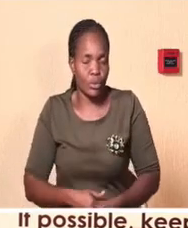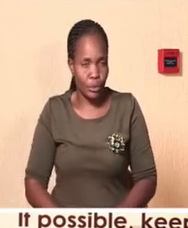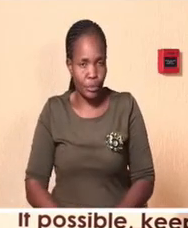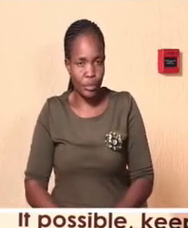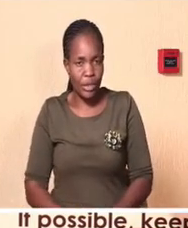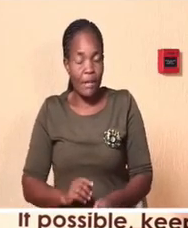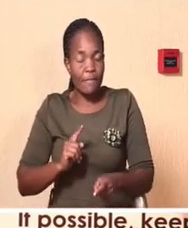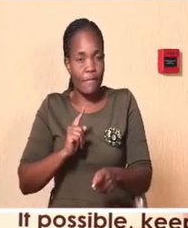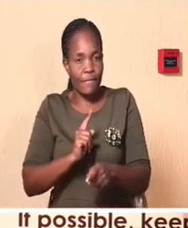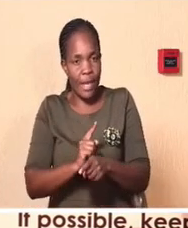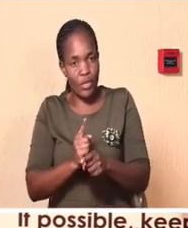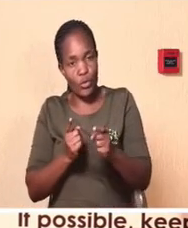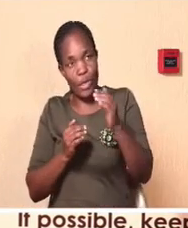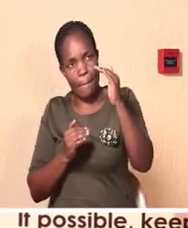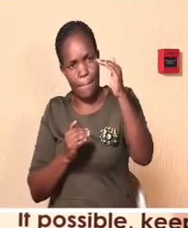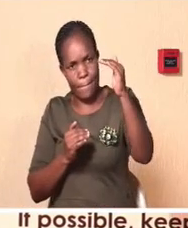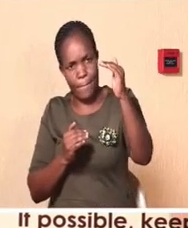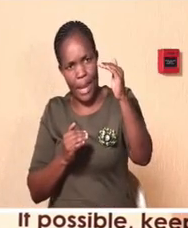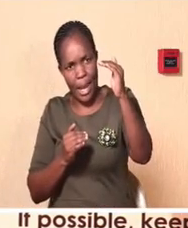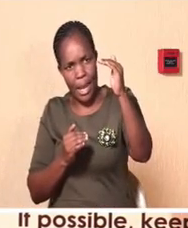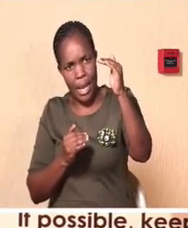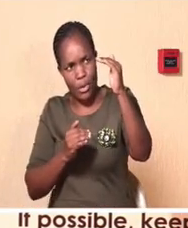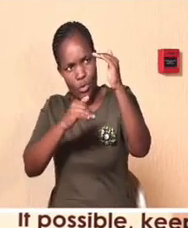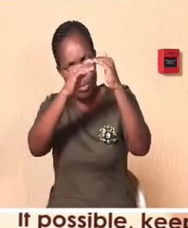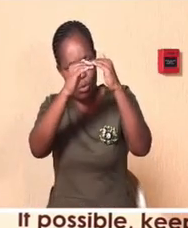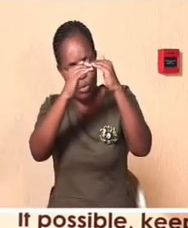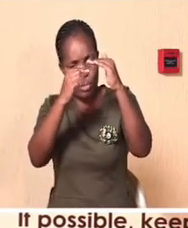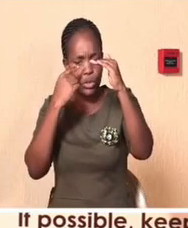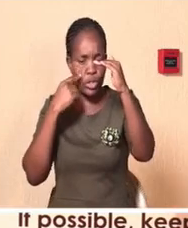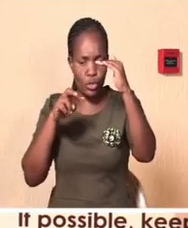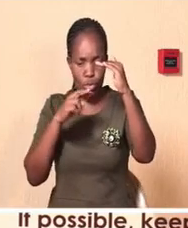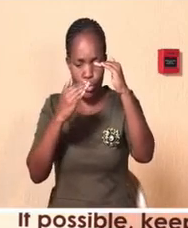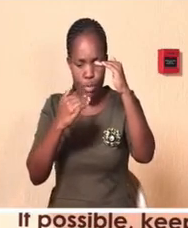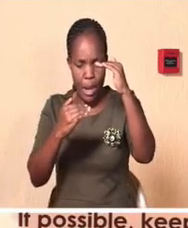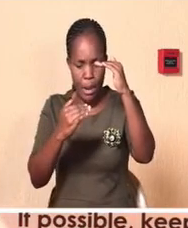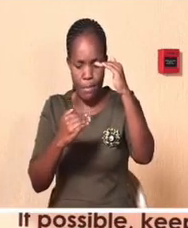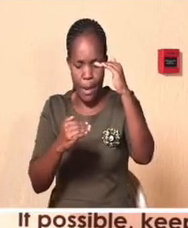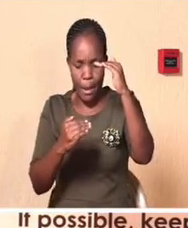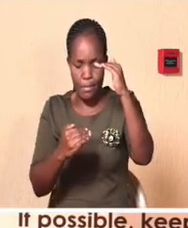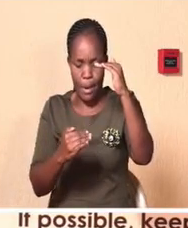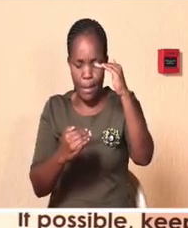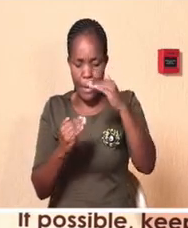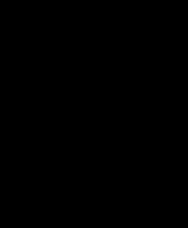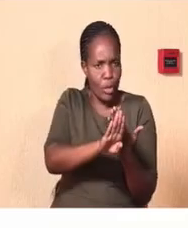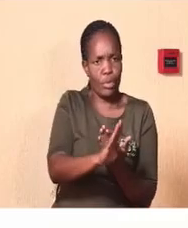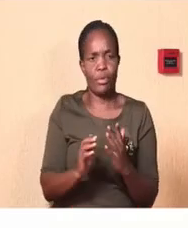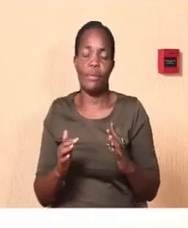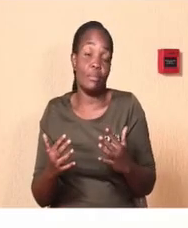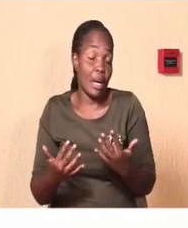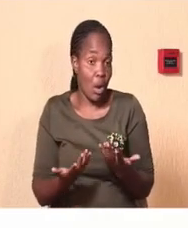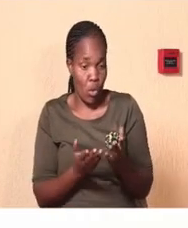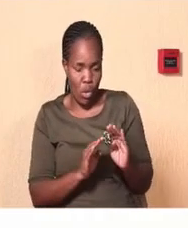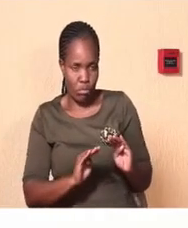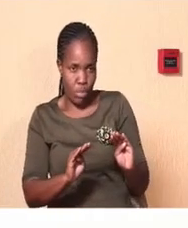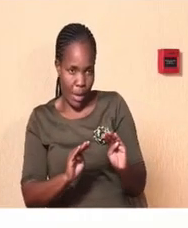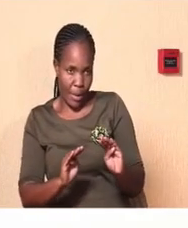the highest, and then you start coming down. Yes. All right. Just final words. And as a